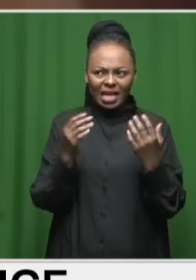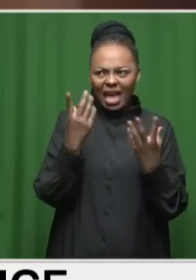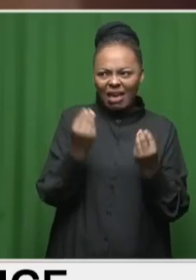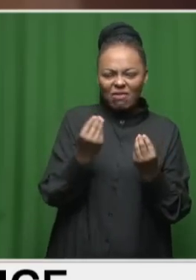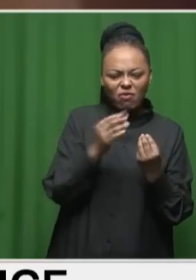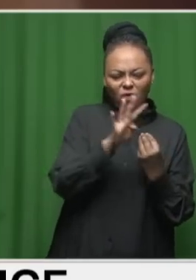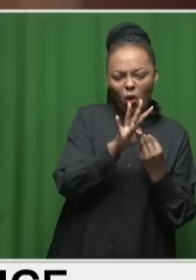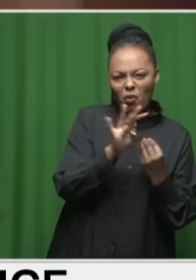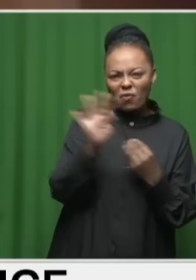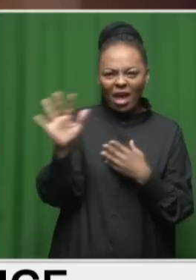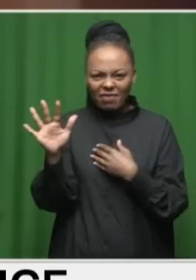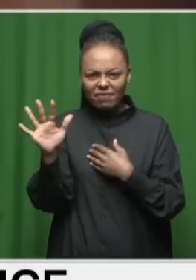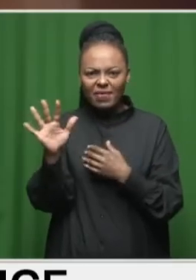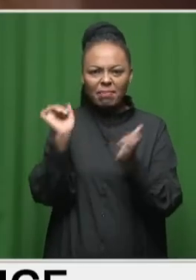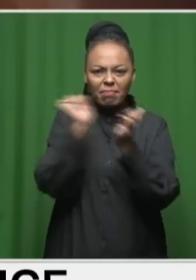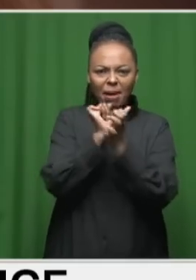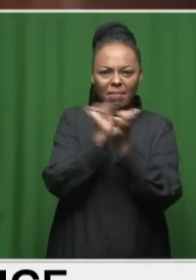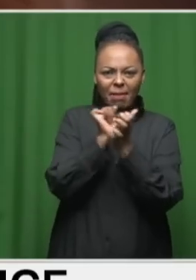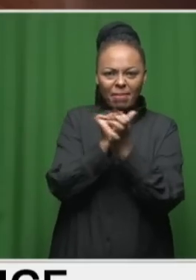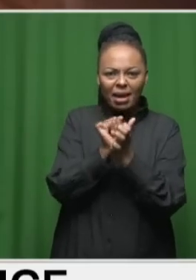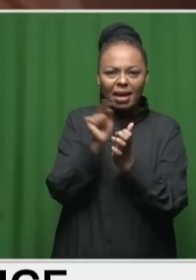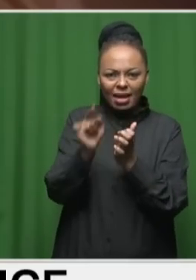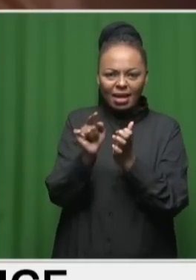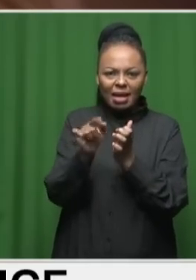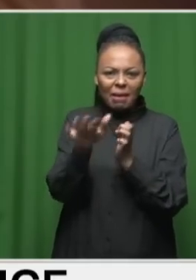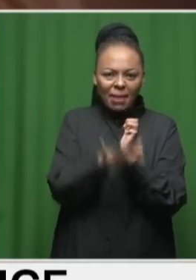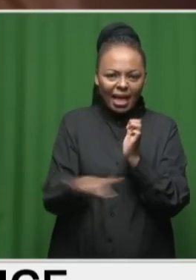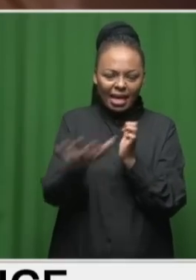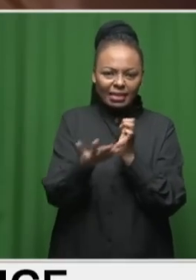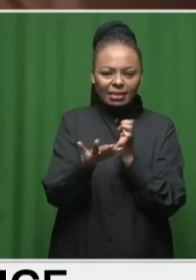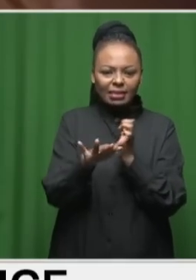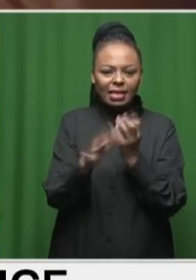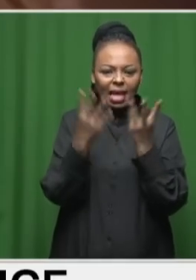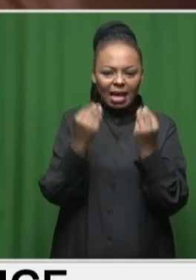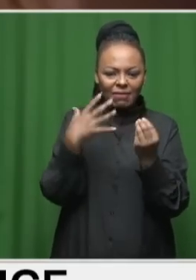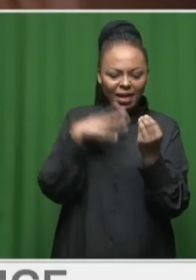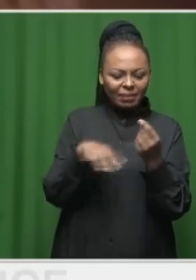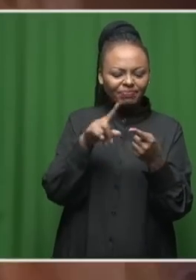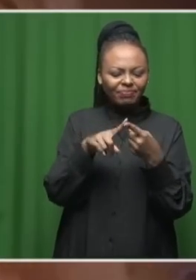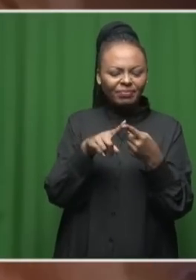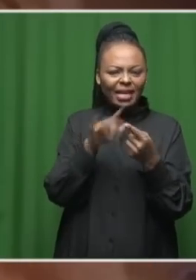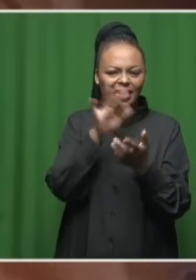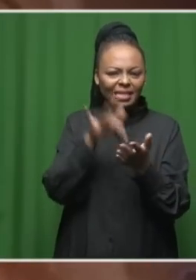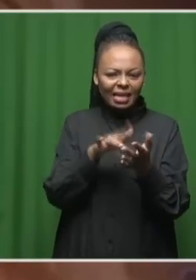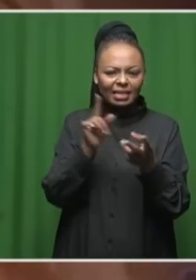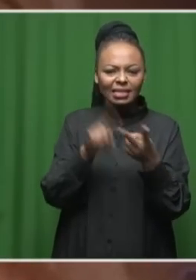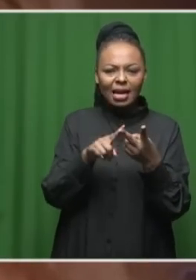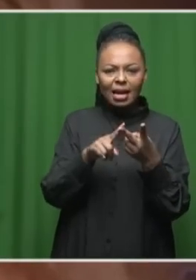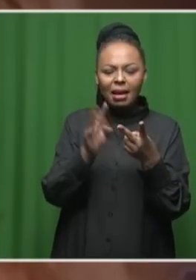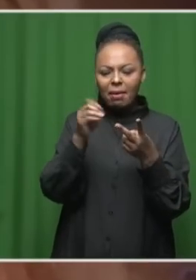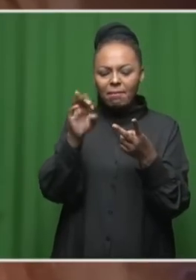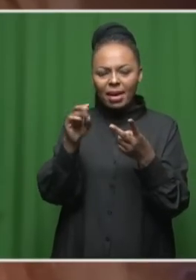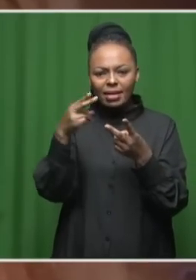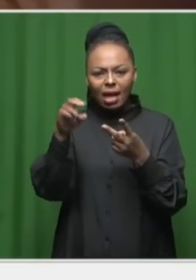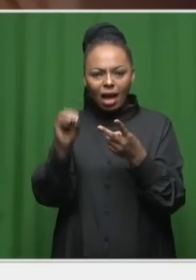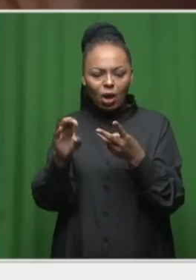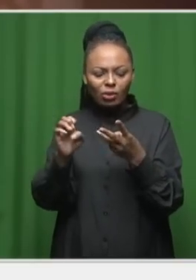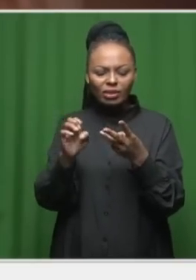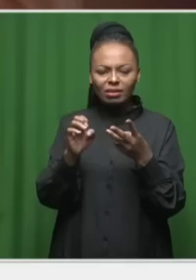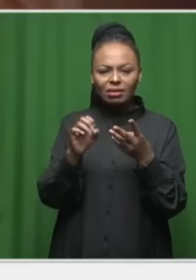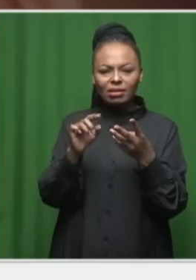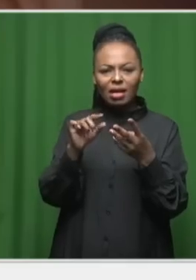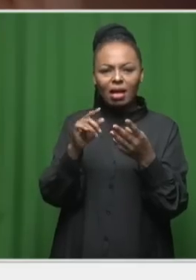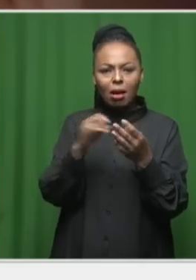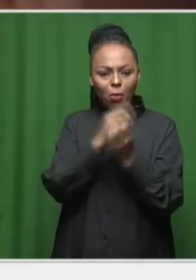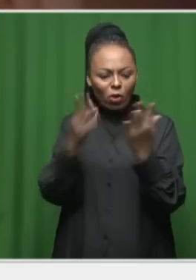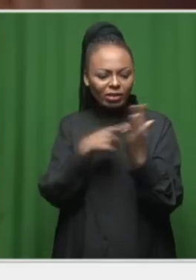5. And Medway Prison and Brookhouse Detention Centre, there was a detention centre for migrants, came into